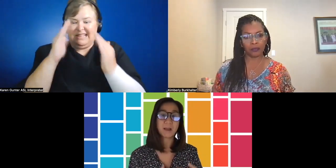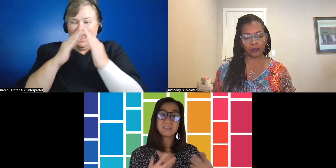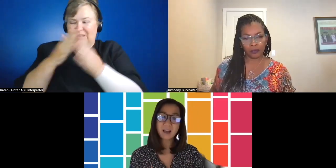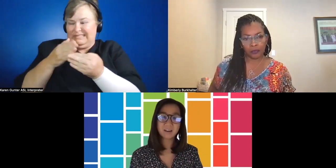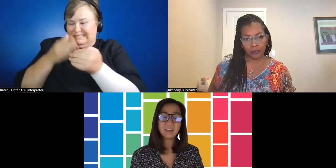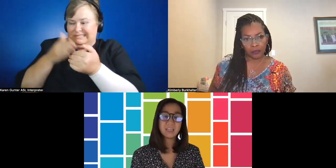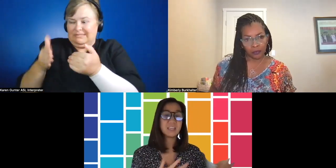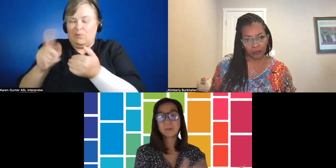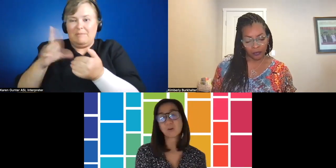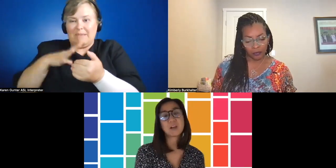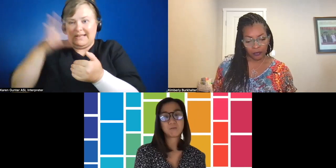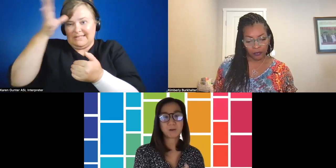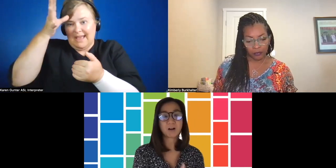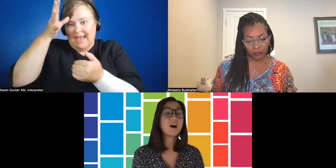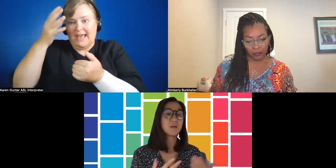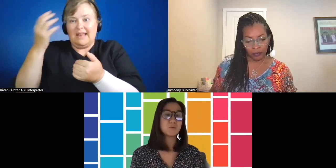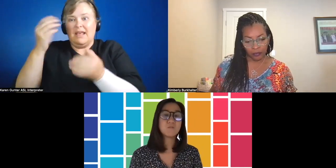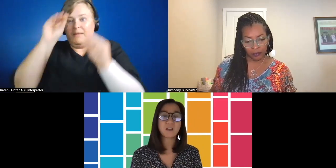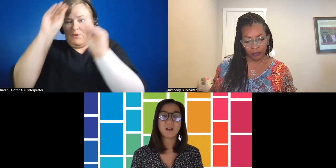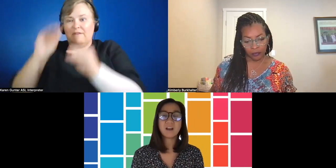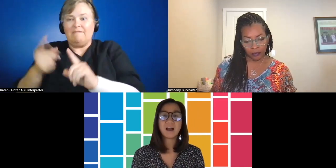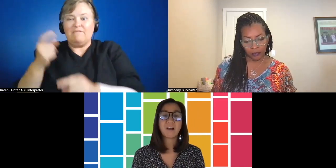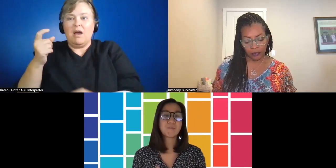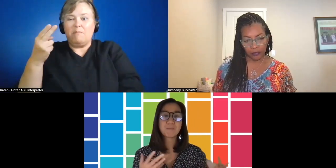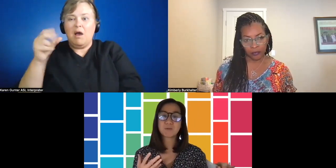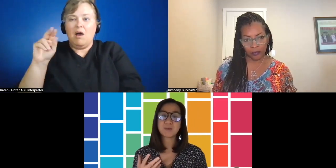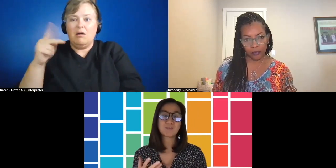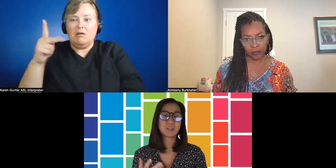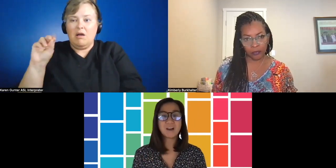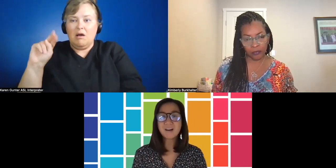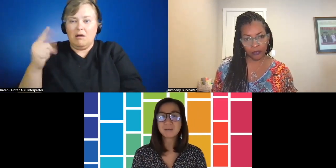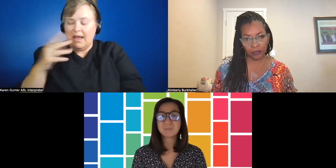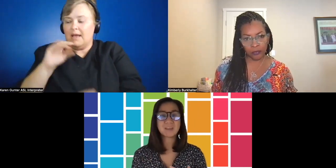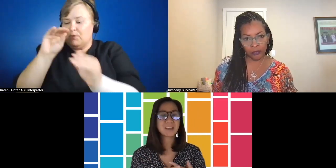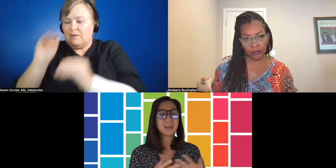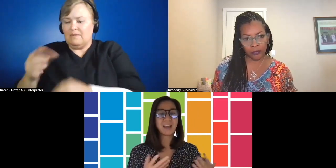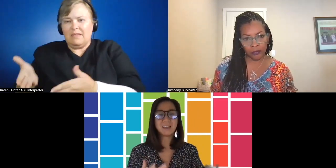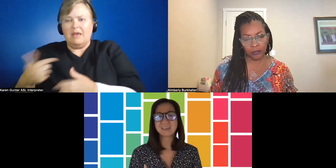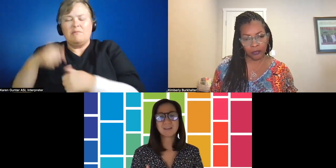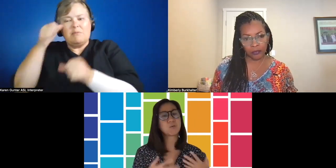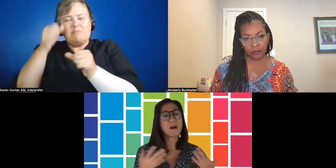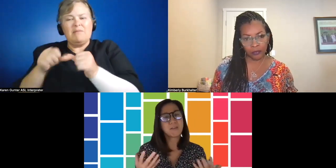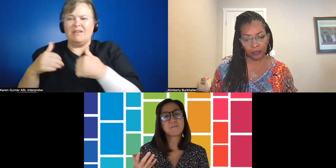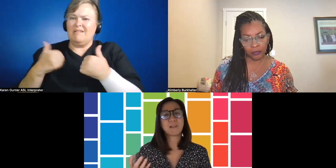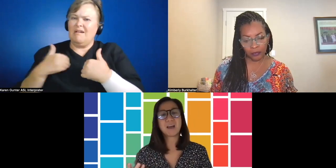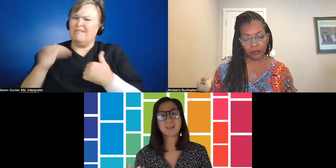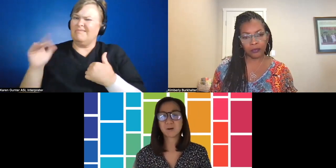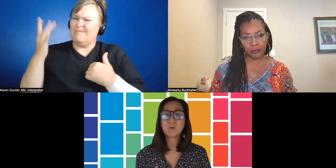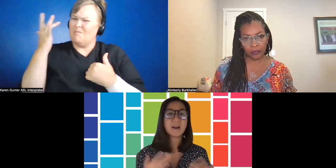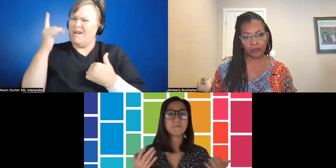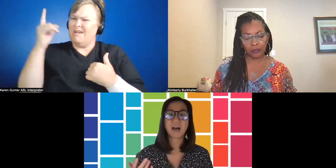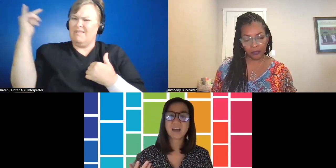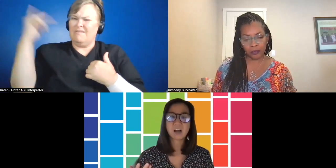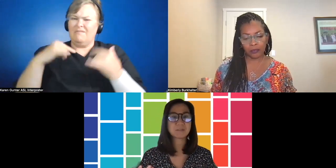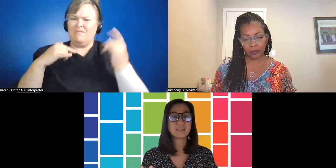is where my dad, he immigrated from Hong Kong and moved there. I remember being really young and being like, hey, Dad, like, why are they flying the